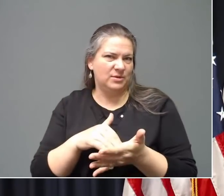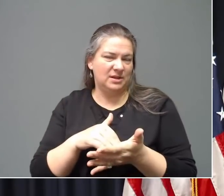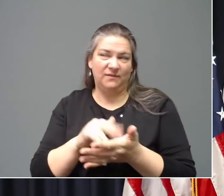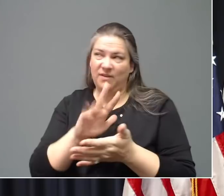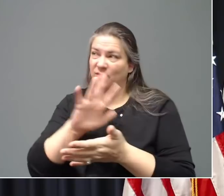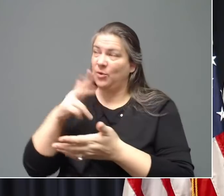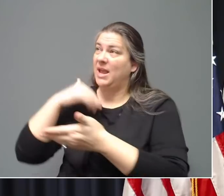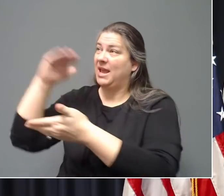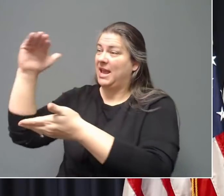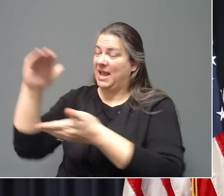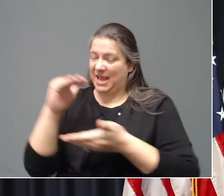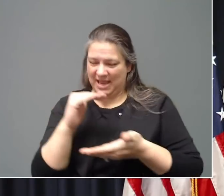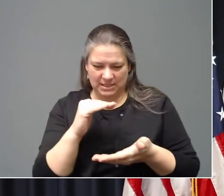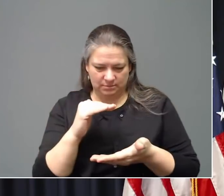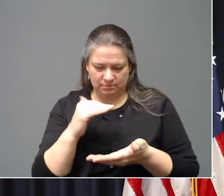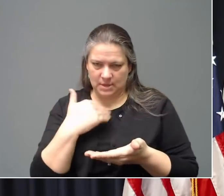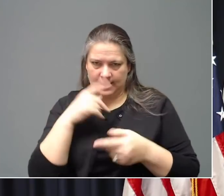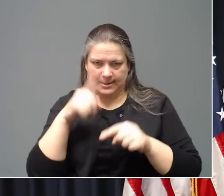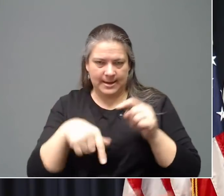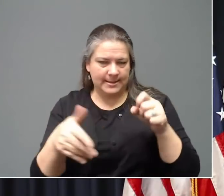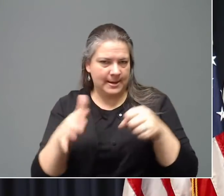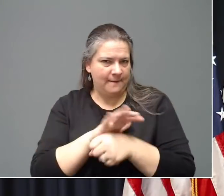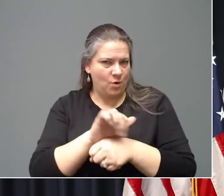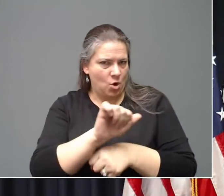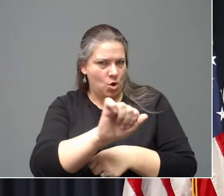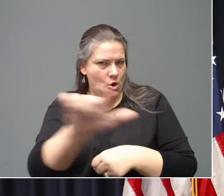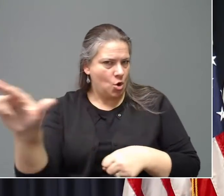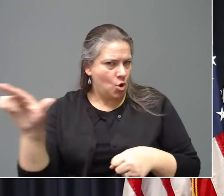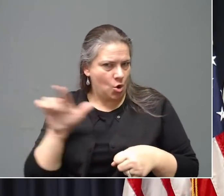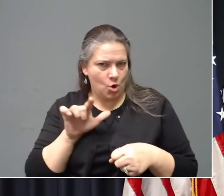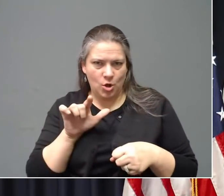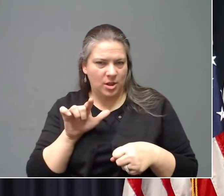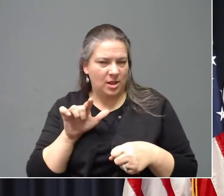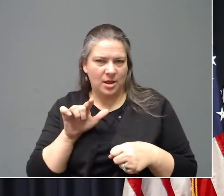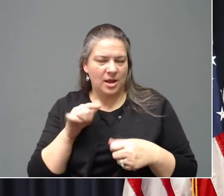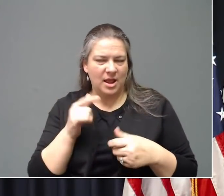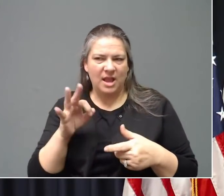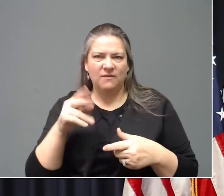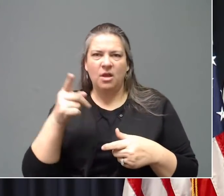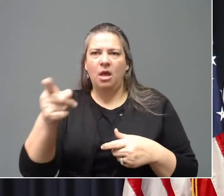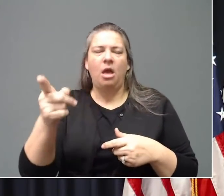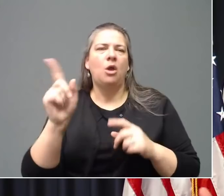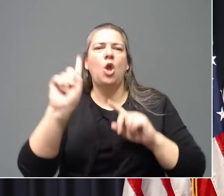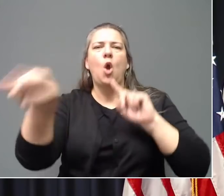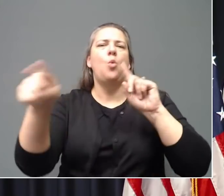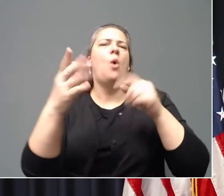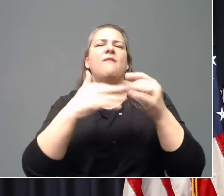to getting everyone covered by having them haphazardly go wherever they want to. So in